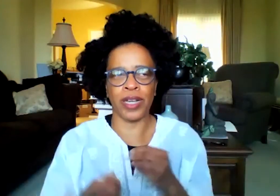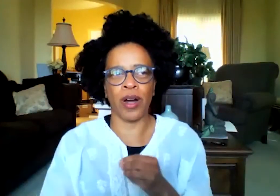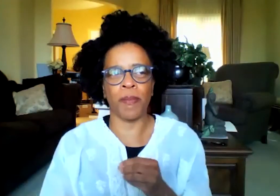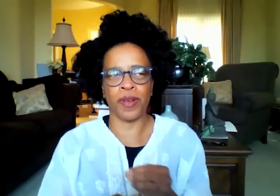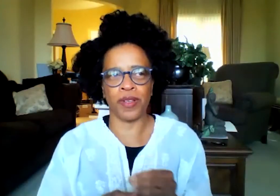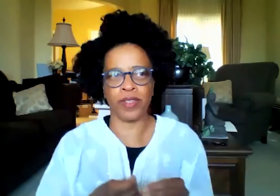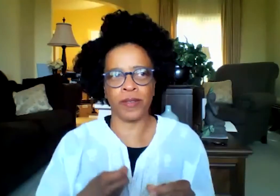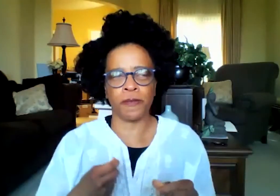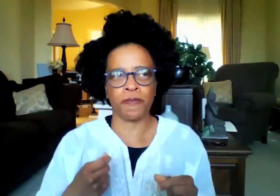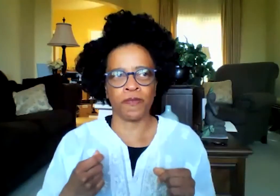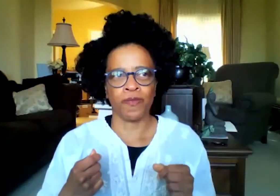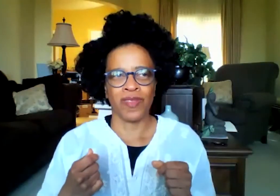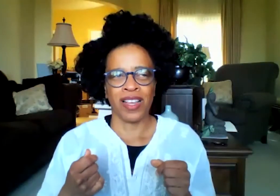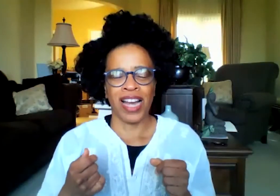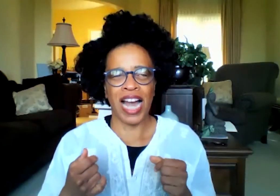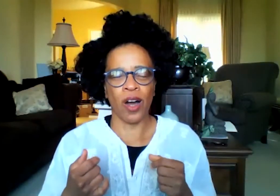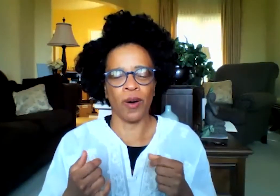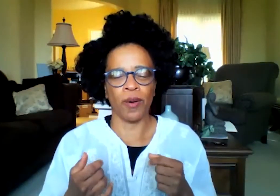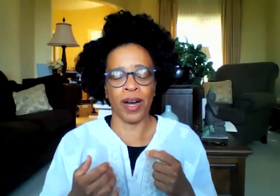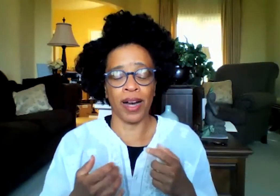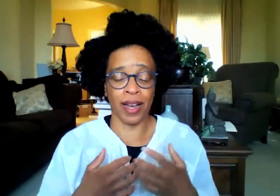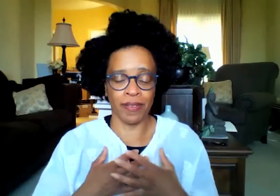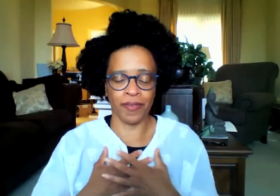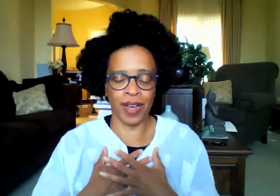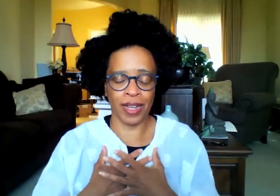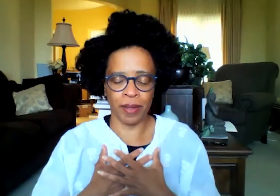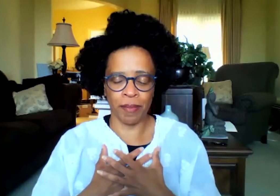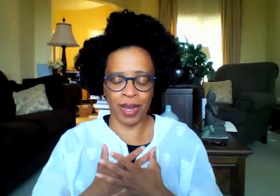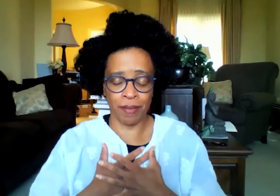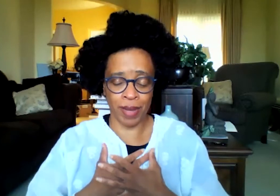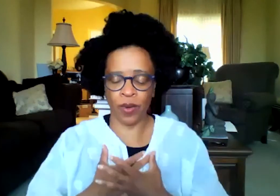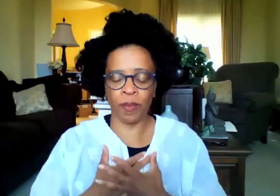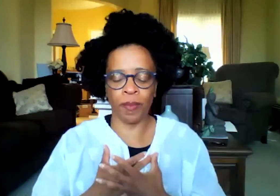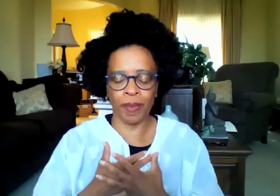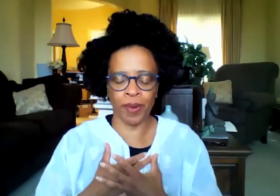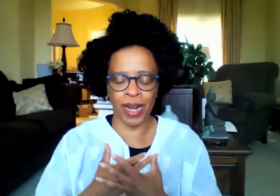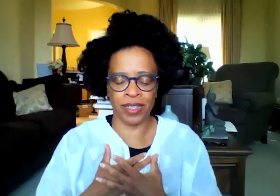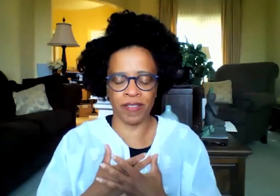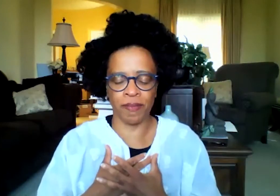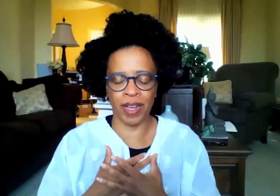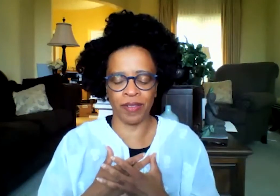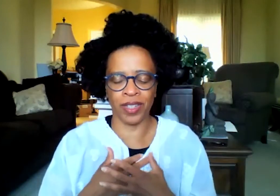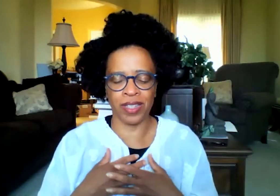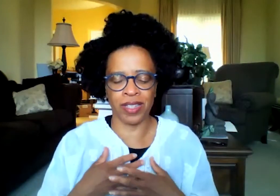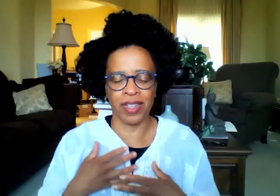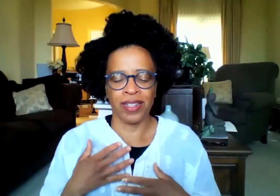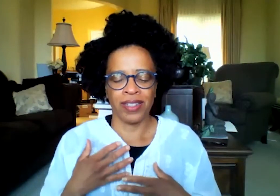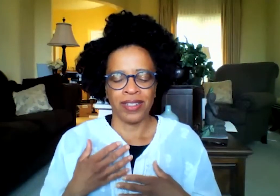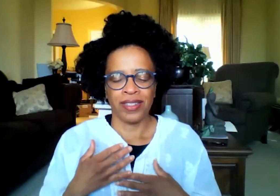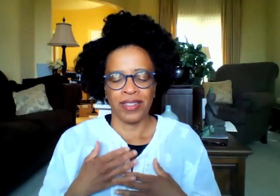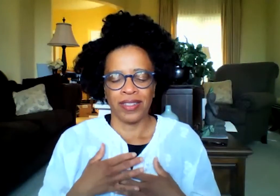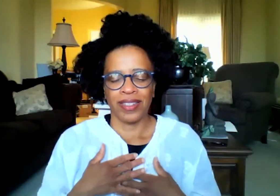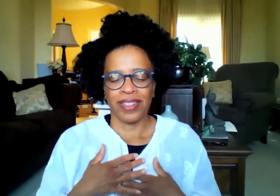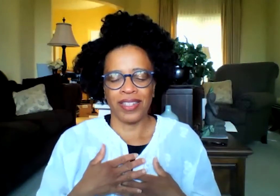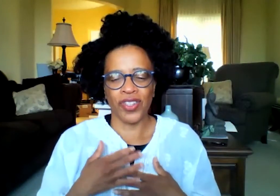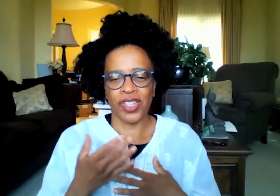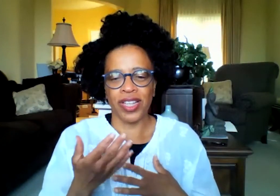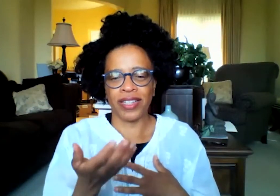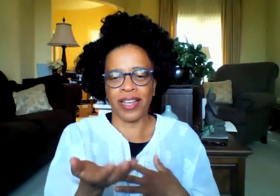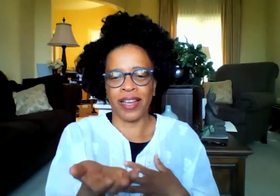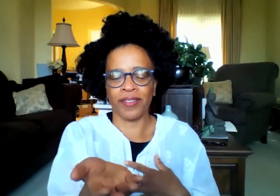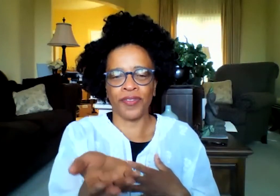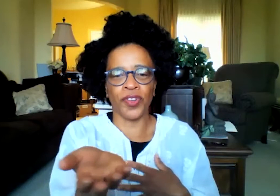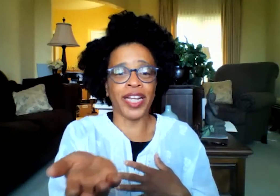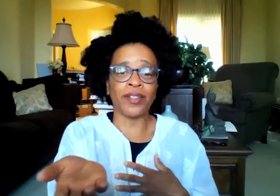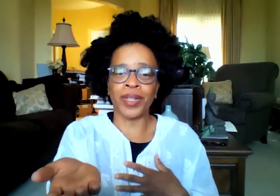to encompass how I find my own practice of mindfulness is just